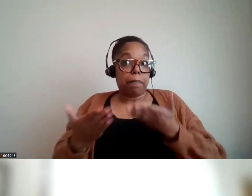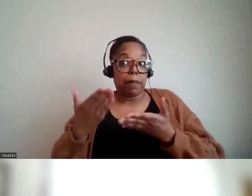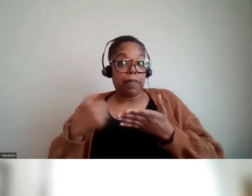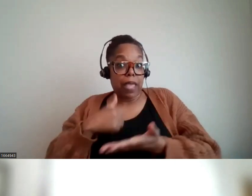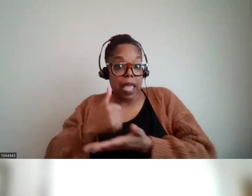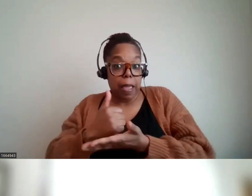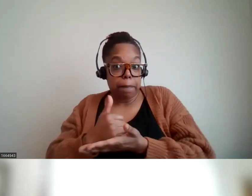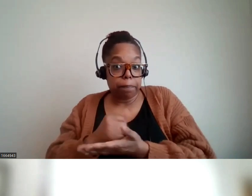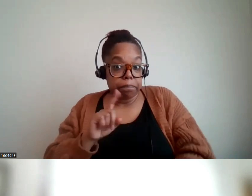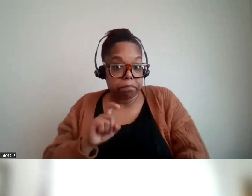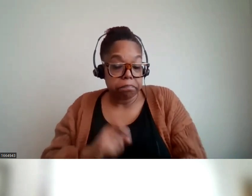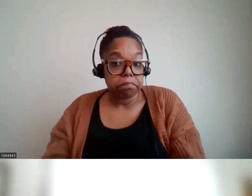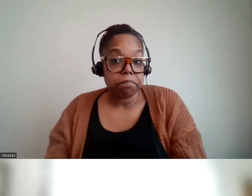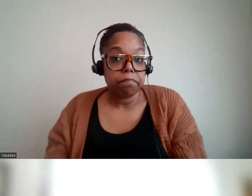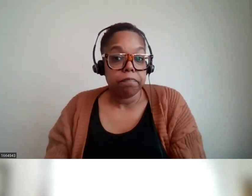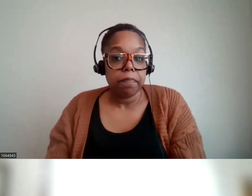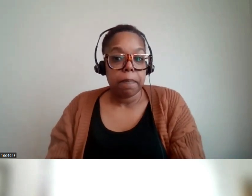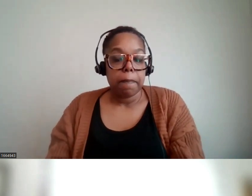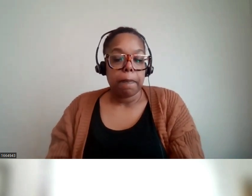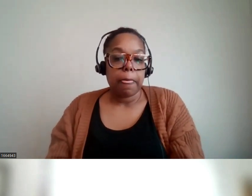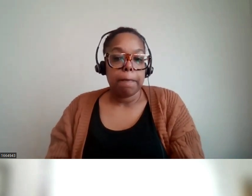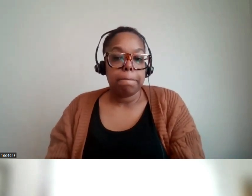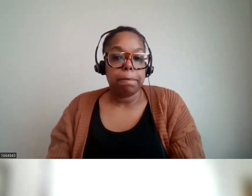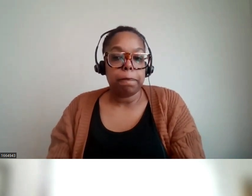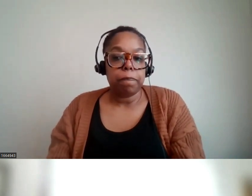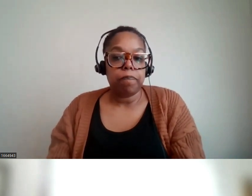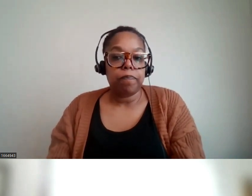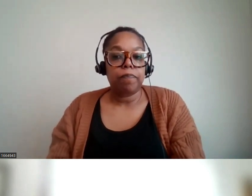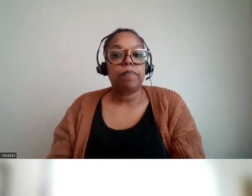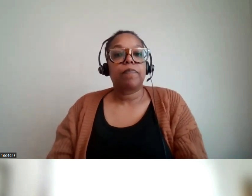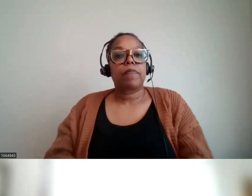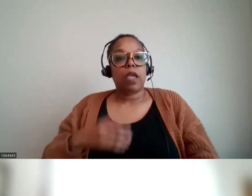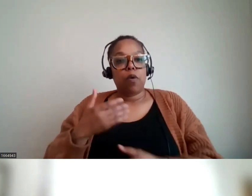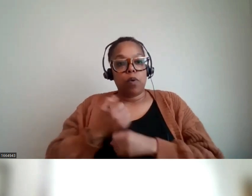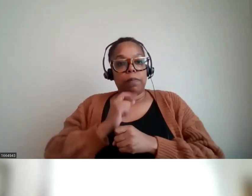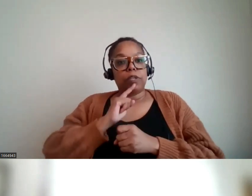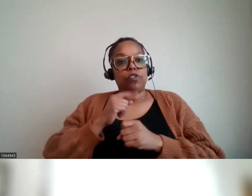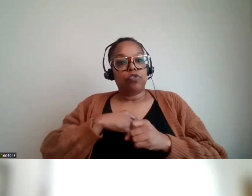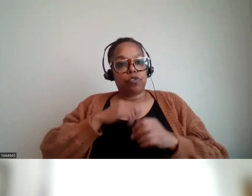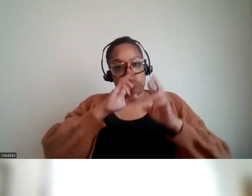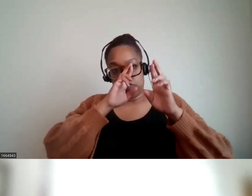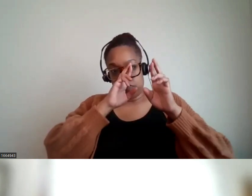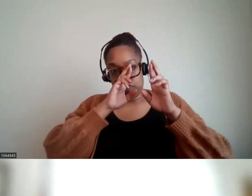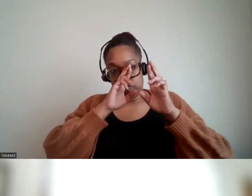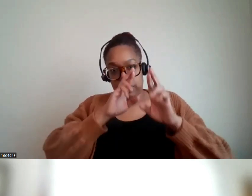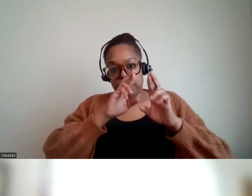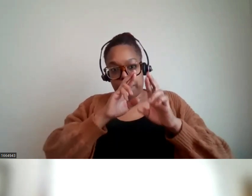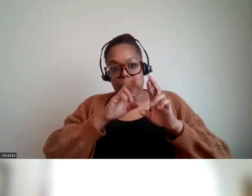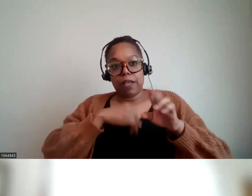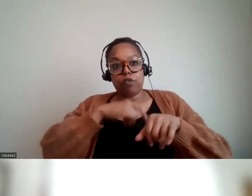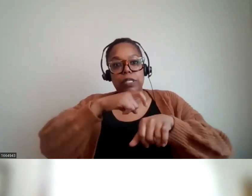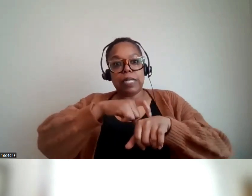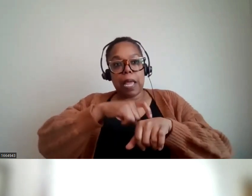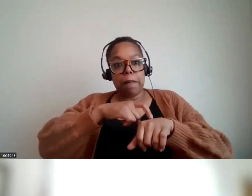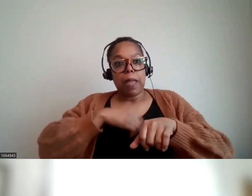No, I think that's great. I want to be respectful of everybody's time. I know we're coming up on 2:56. So I want to thank